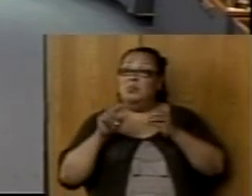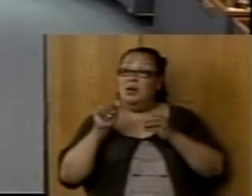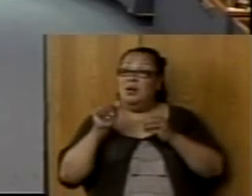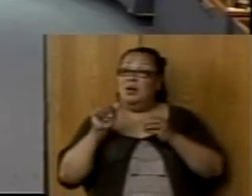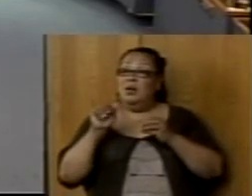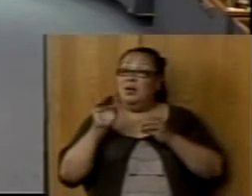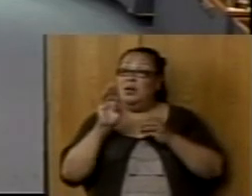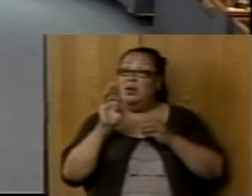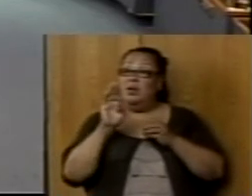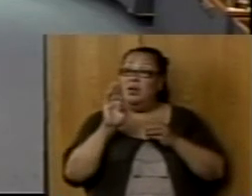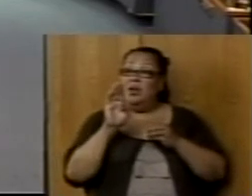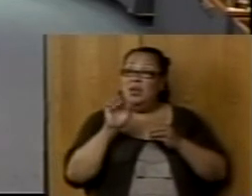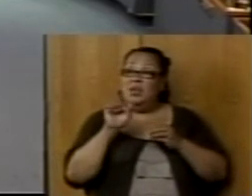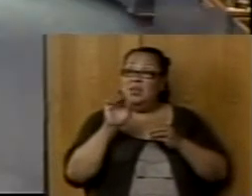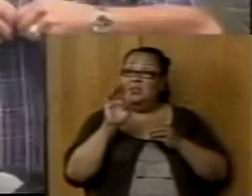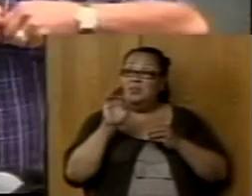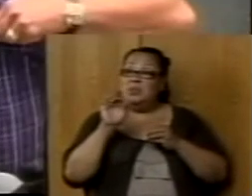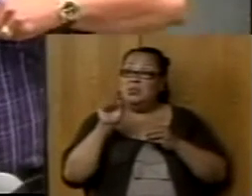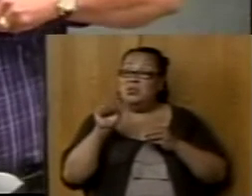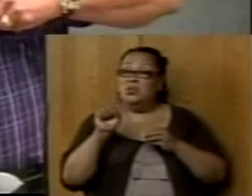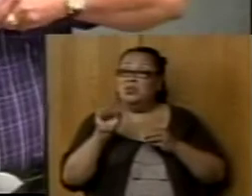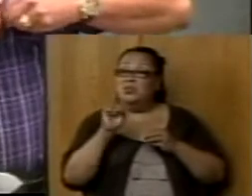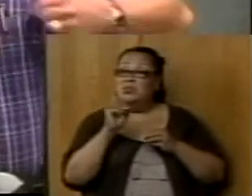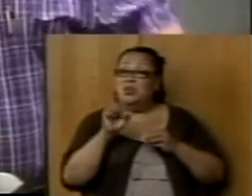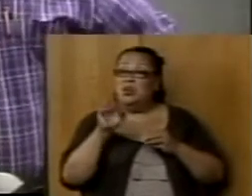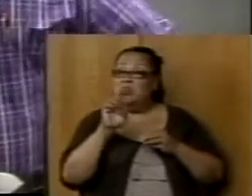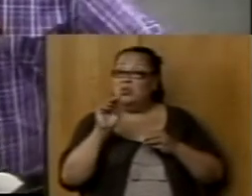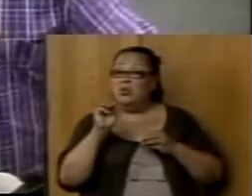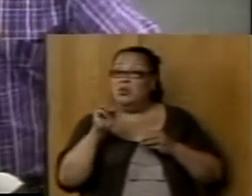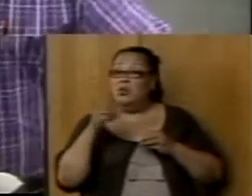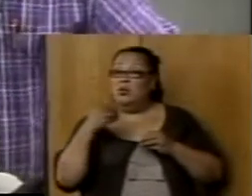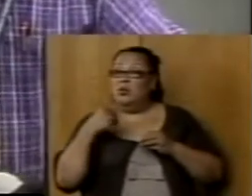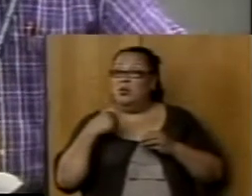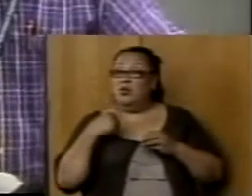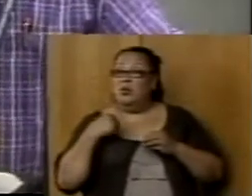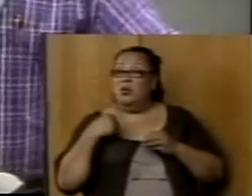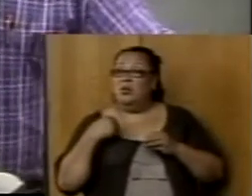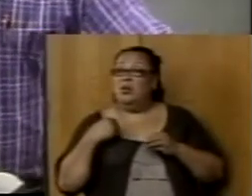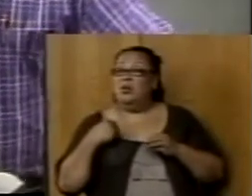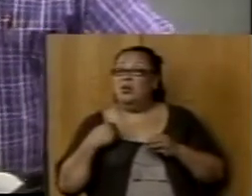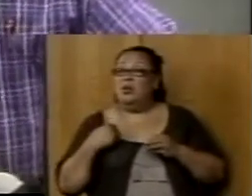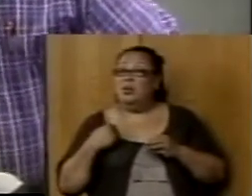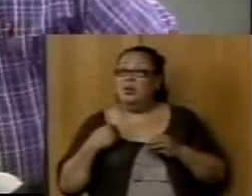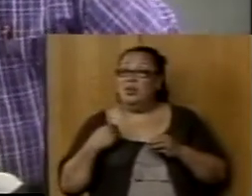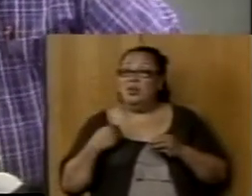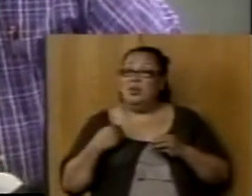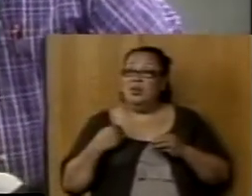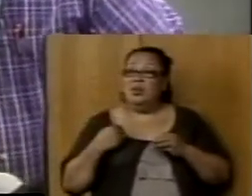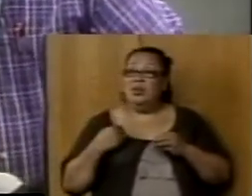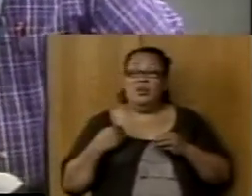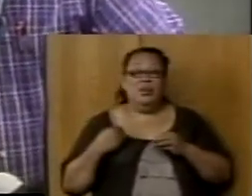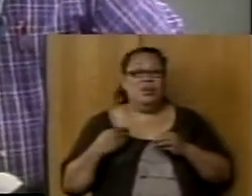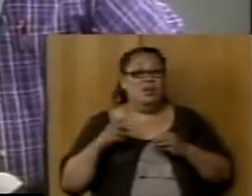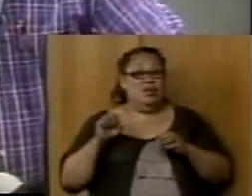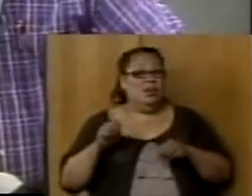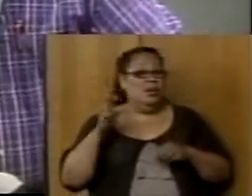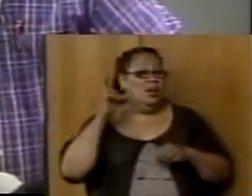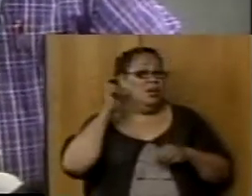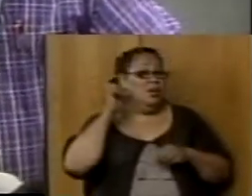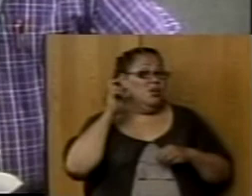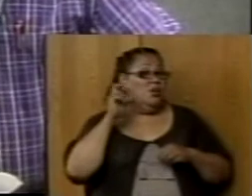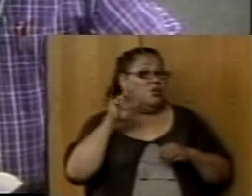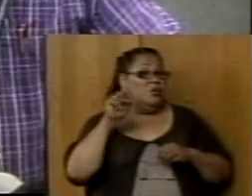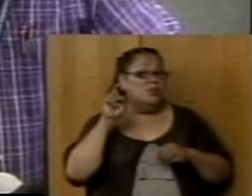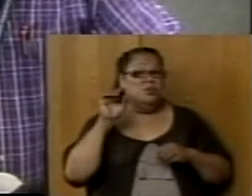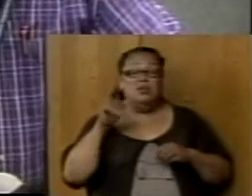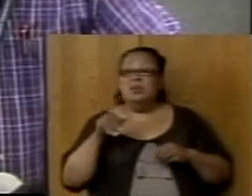Good afternoon, Mr. Board President, Dr. Montoya, and board members and fellow faculty. Could I hear the question again, please? Mr.